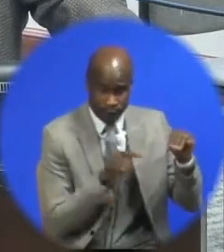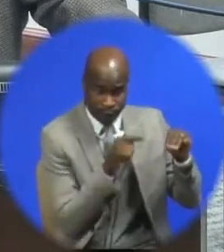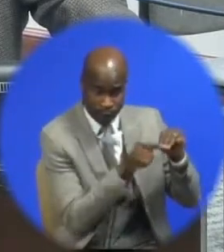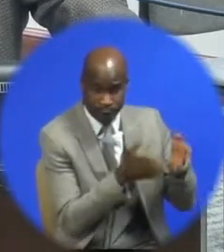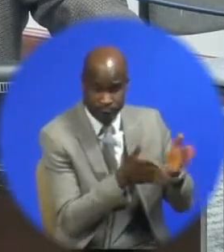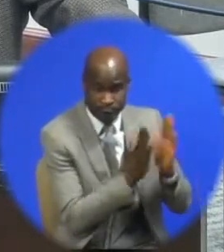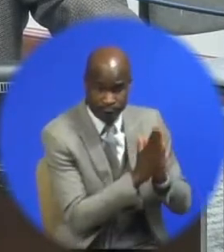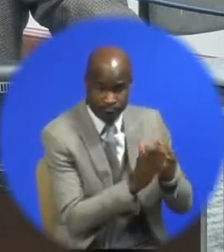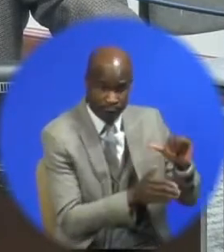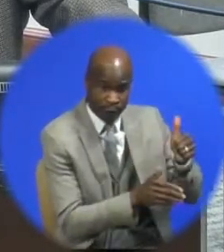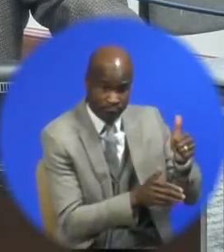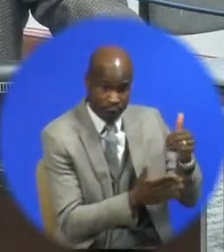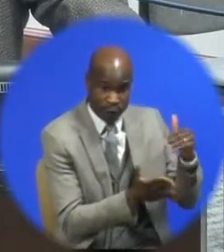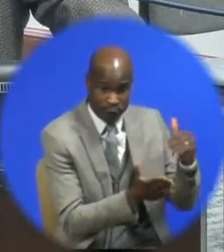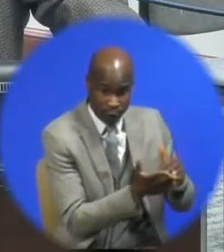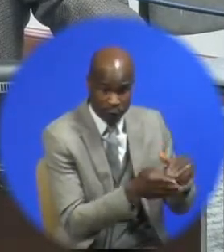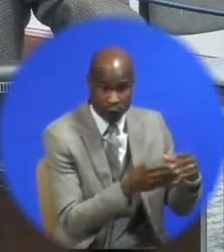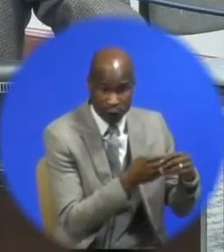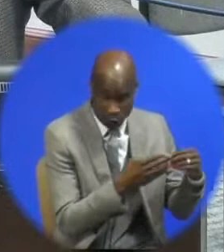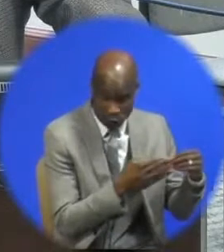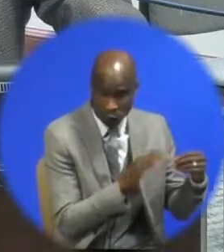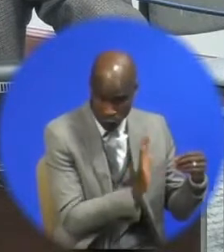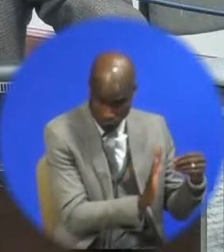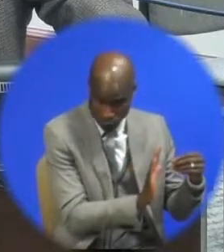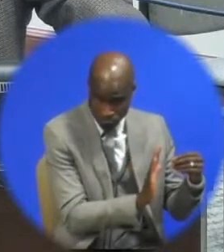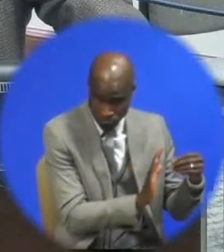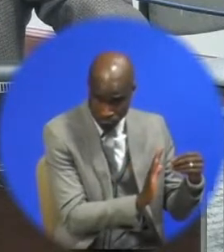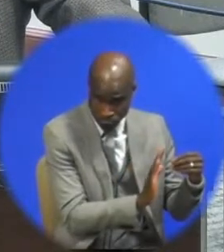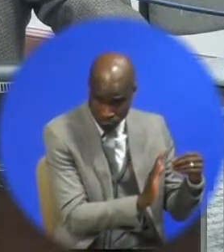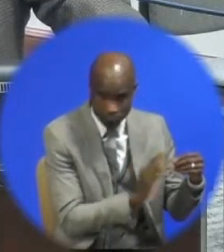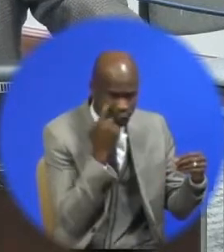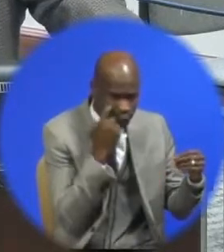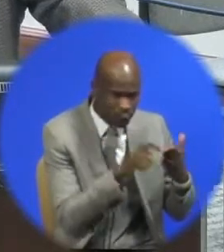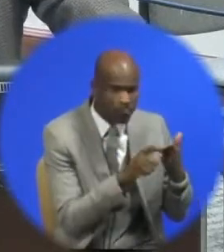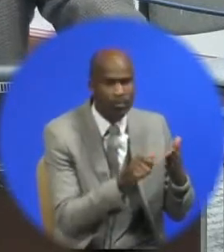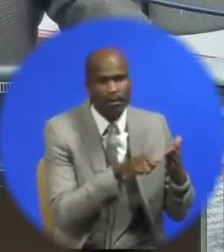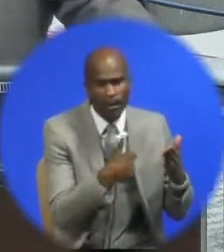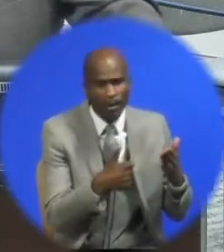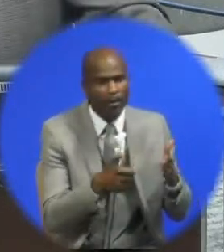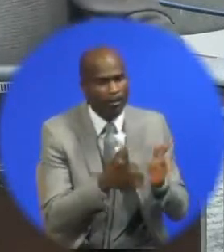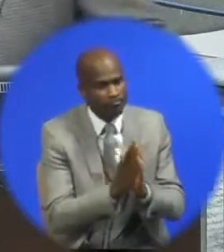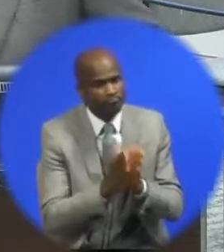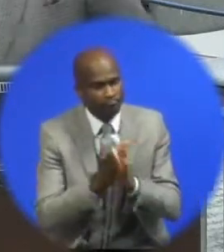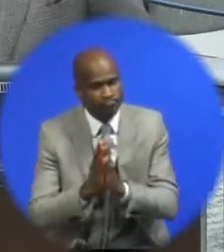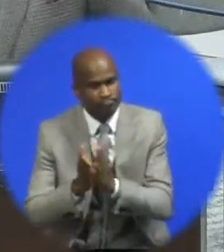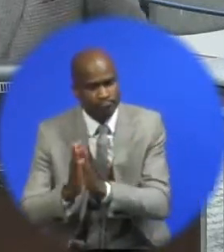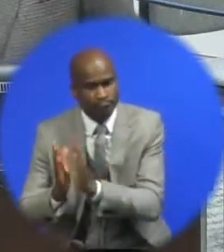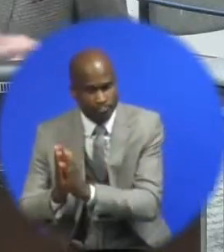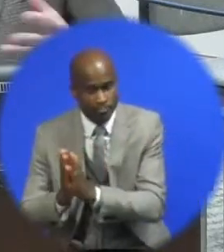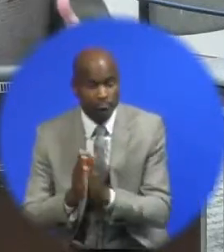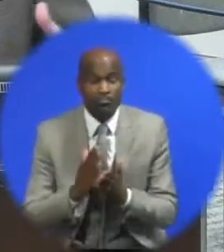there is $10,000. You'll see the other requests. We already have